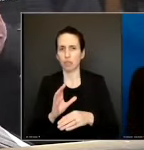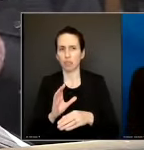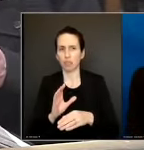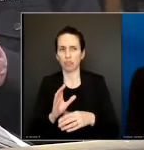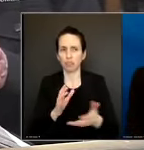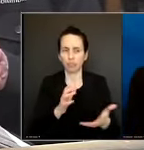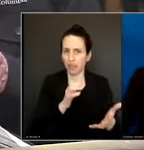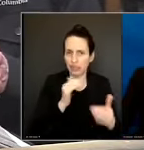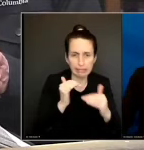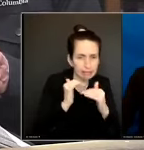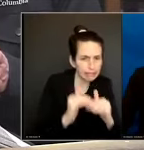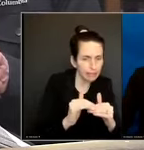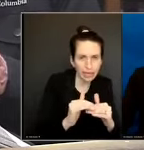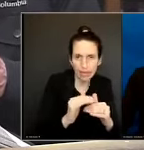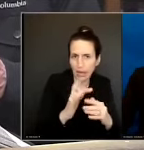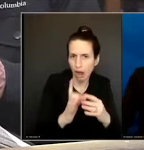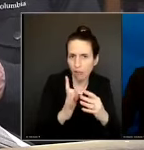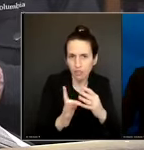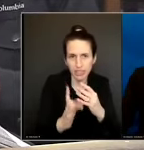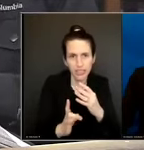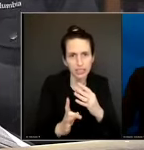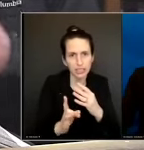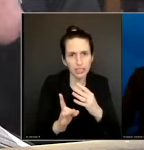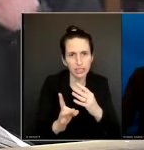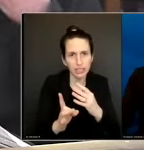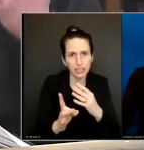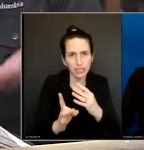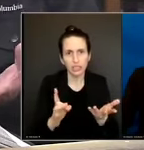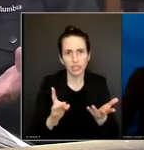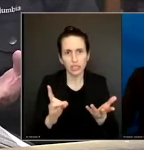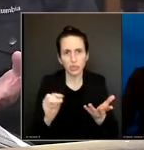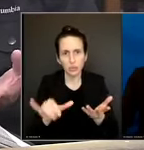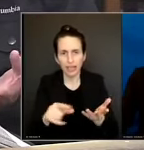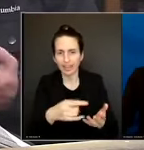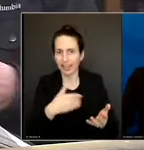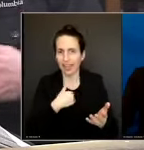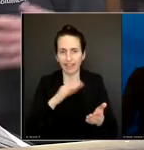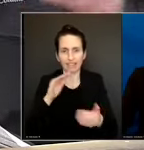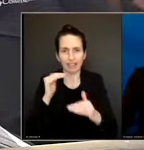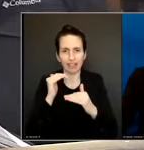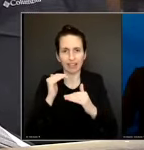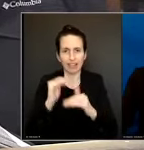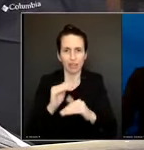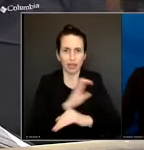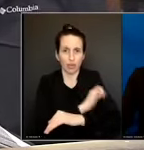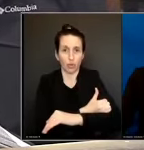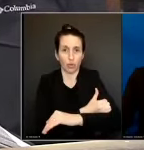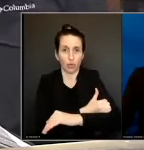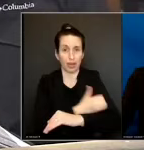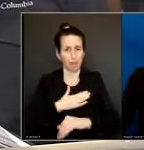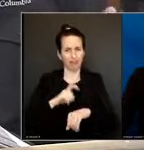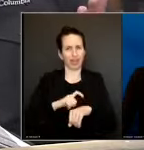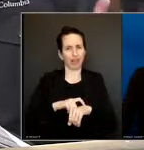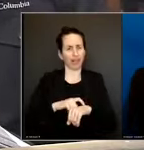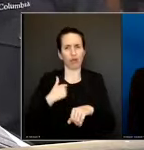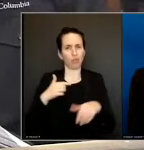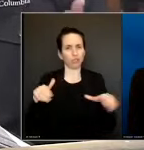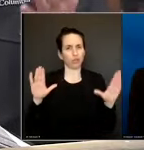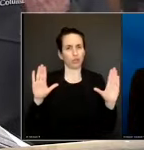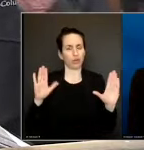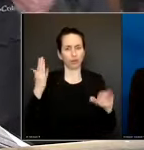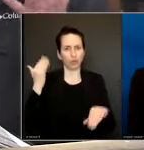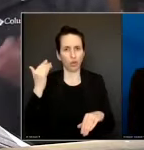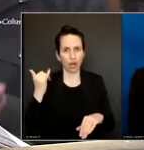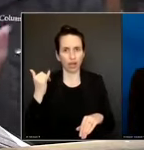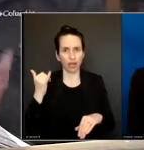that have very little authority and time to do it. I would like to surrender my time because I find it ironical that we're trying